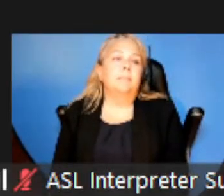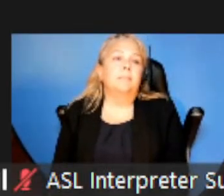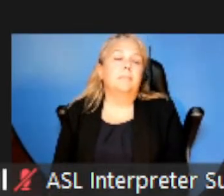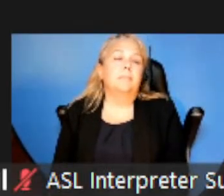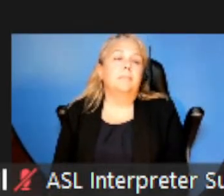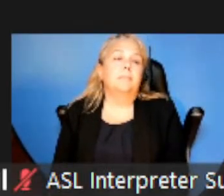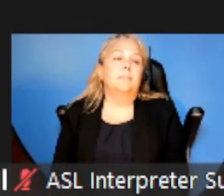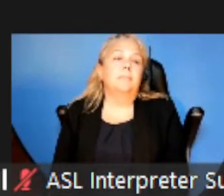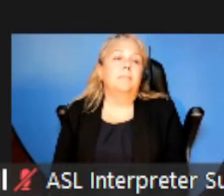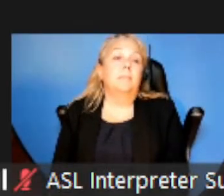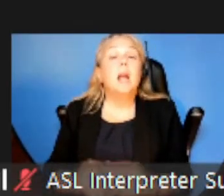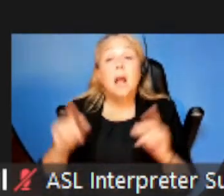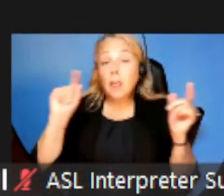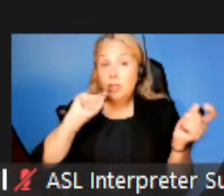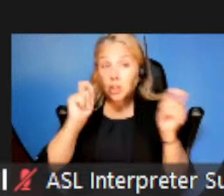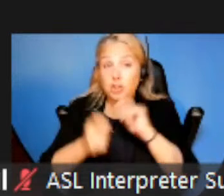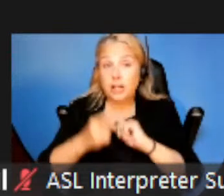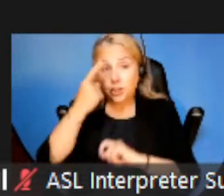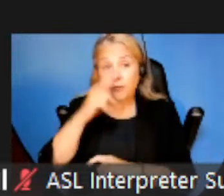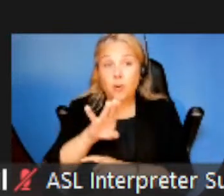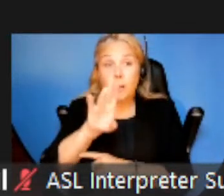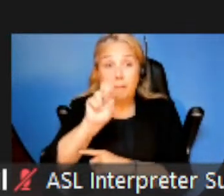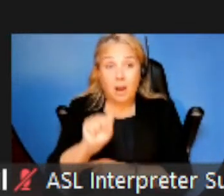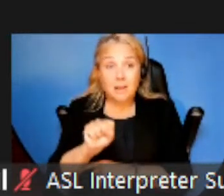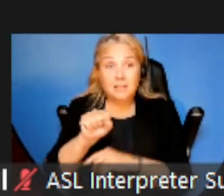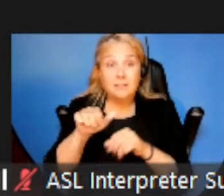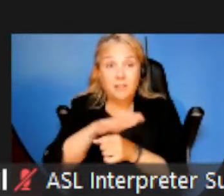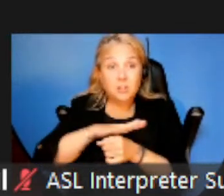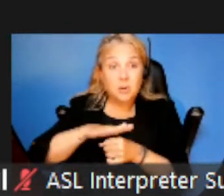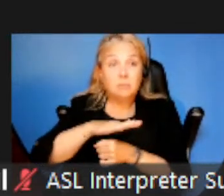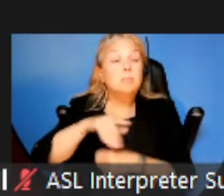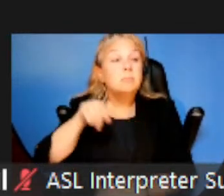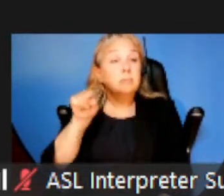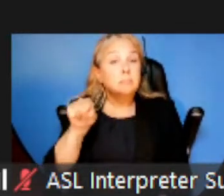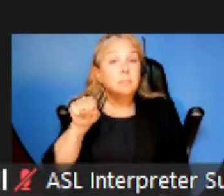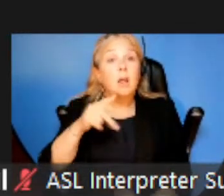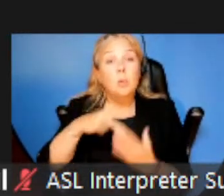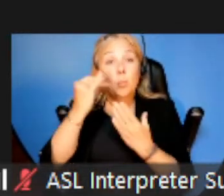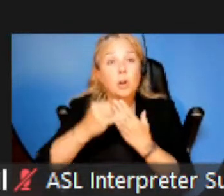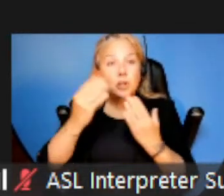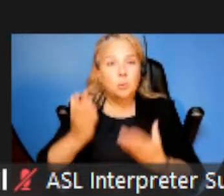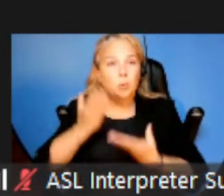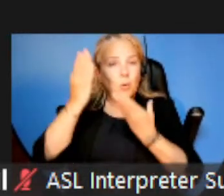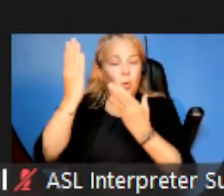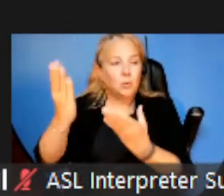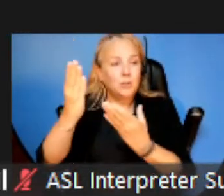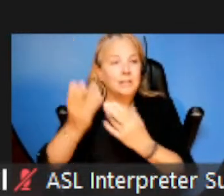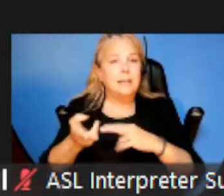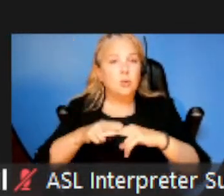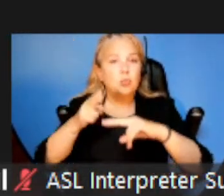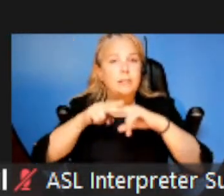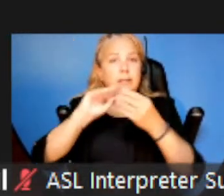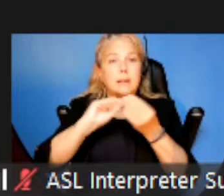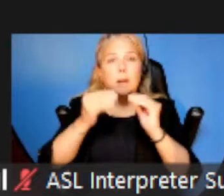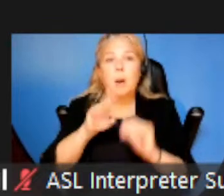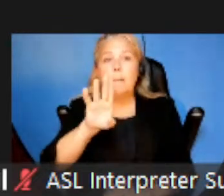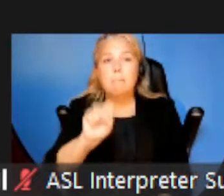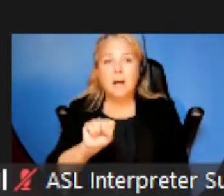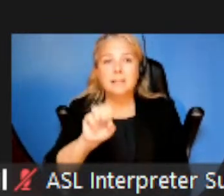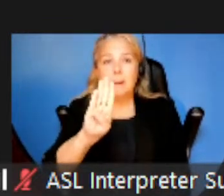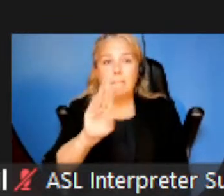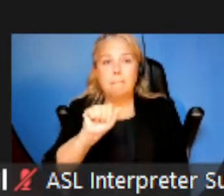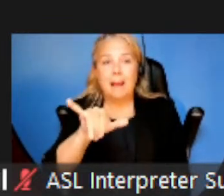As for the changes to the bus facilities, the project proposes increasing the number of bus bays